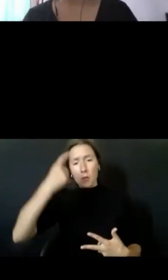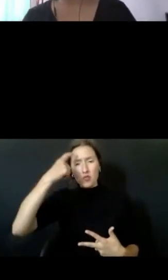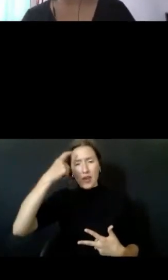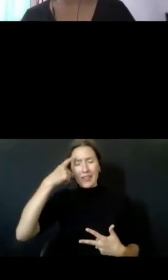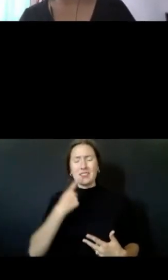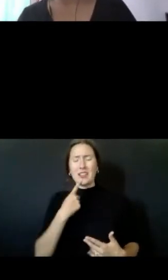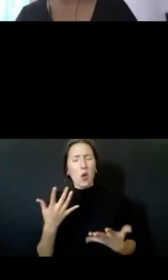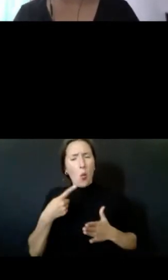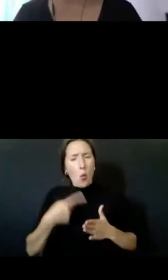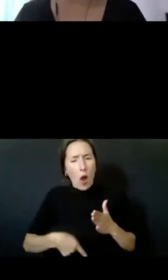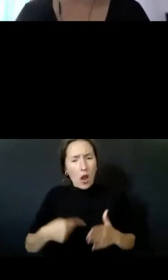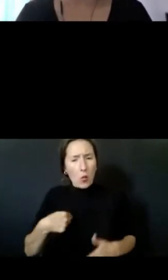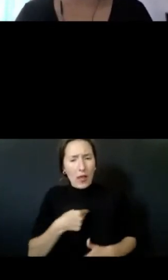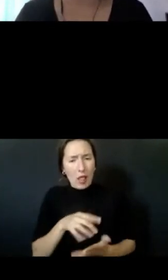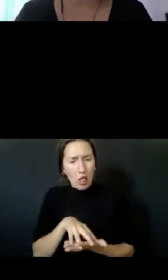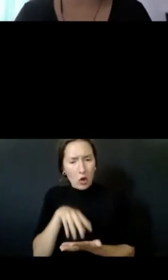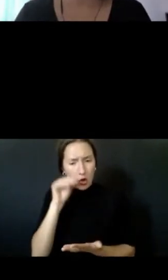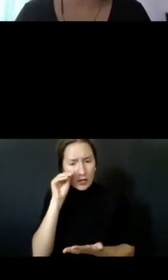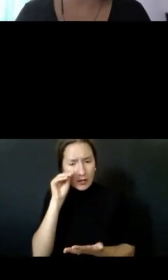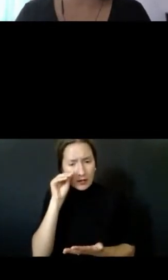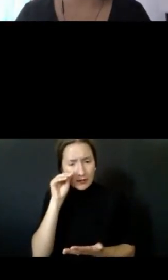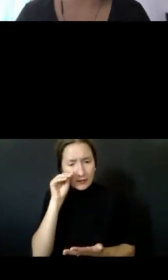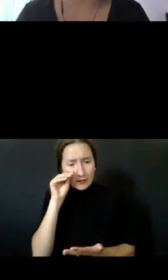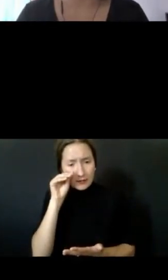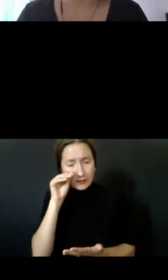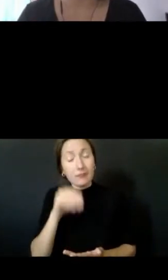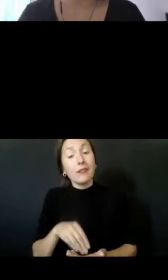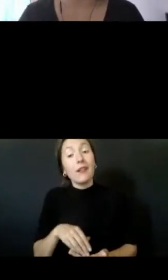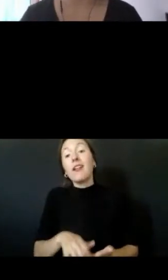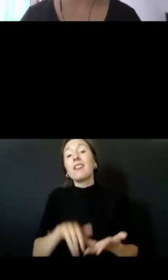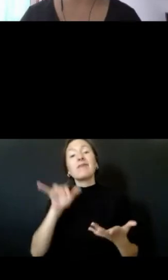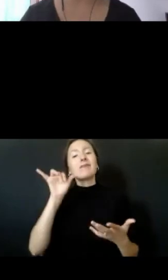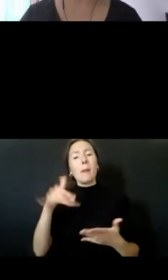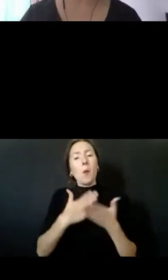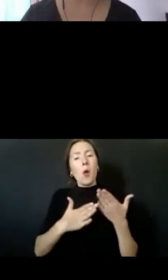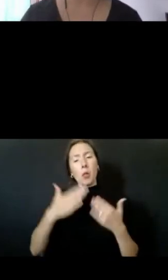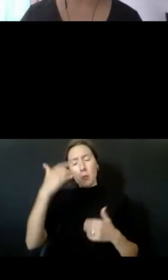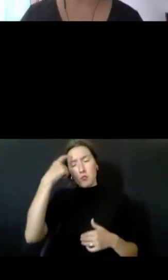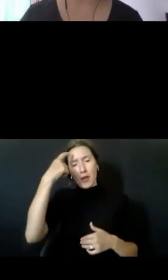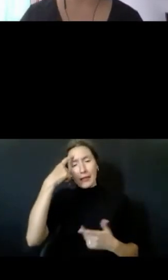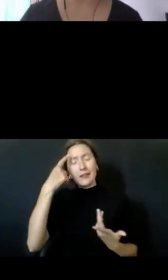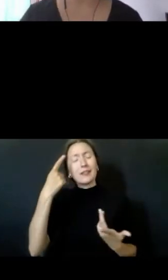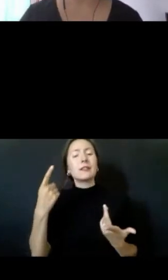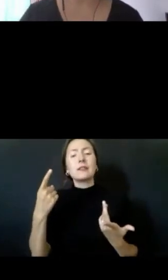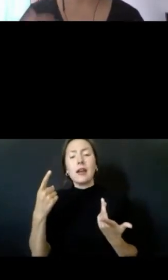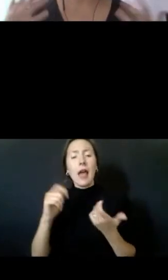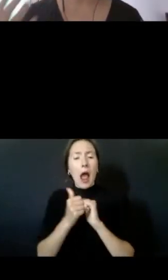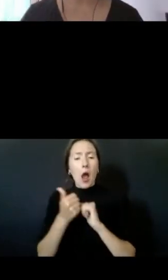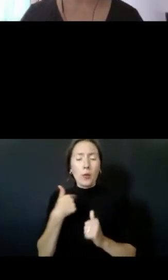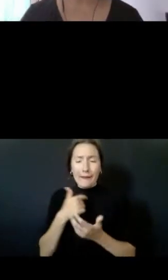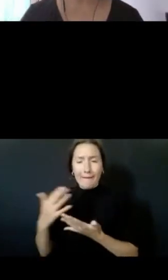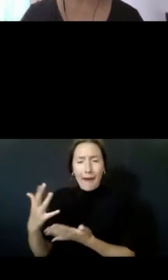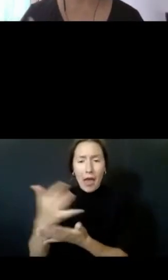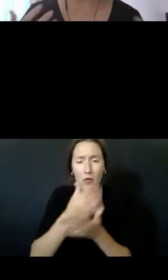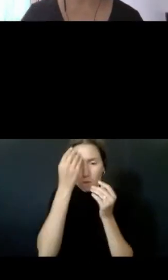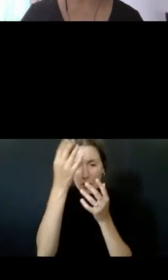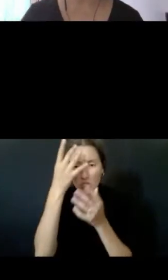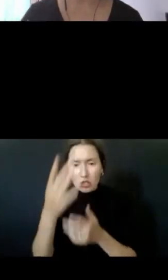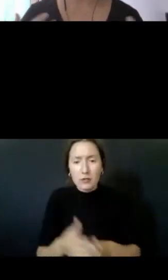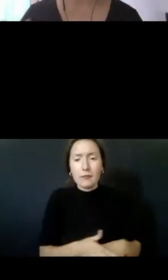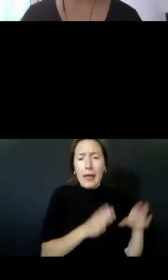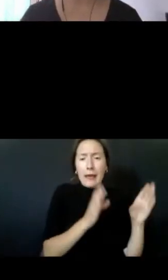The second element of UDL is multiple means of representation. And this is the learning that comes from the part of the brain that says,